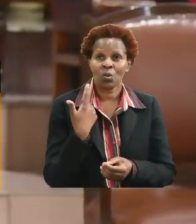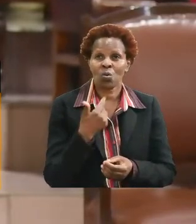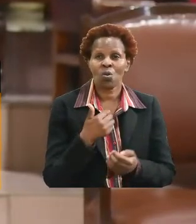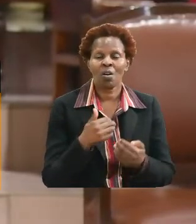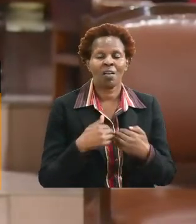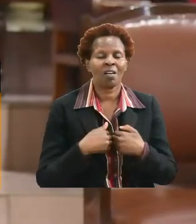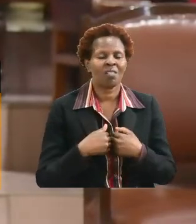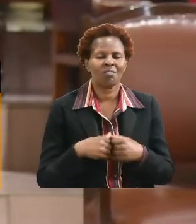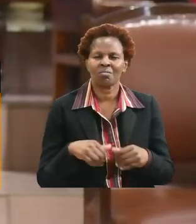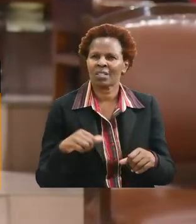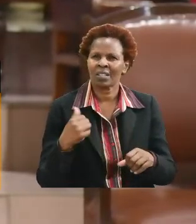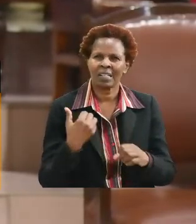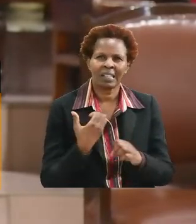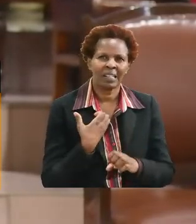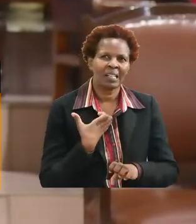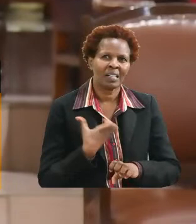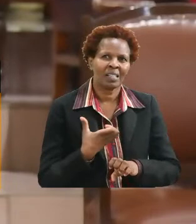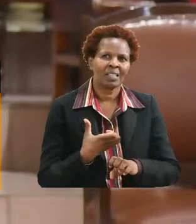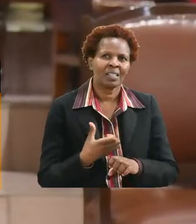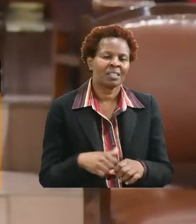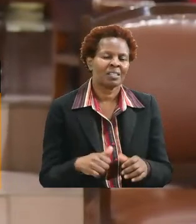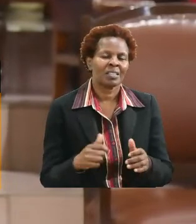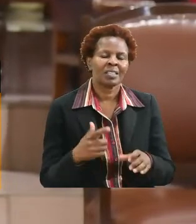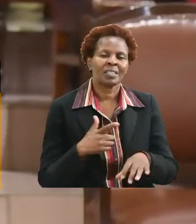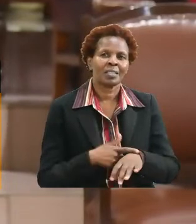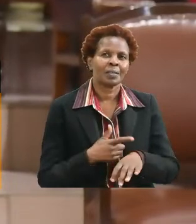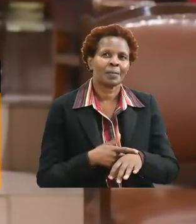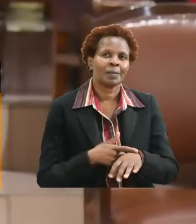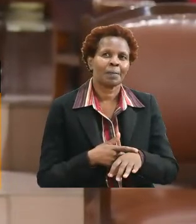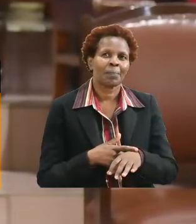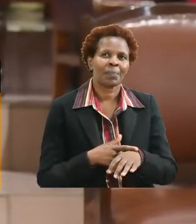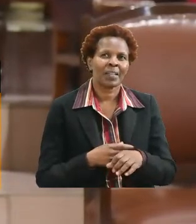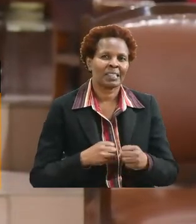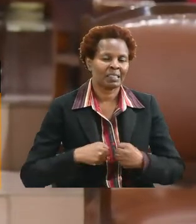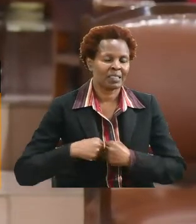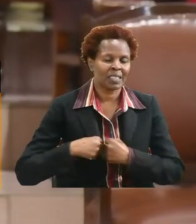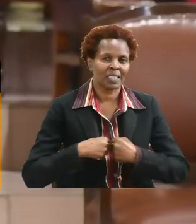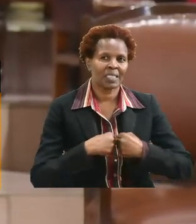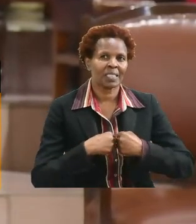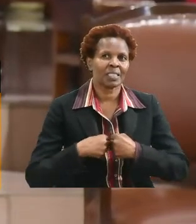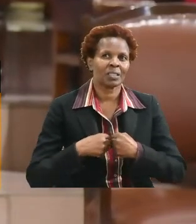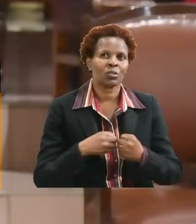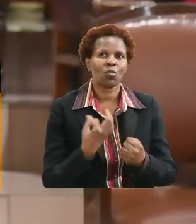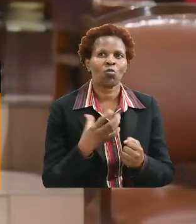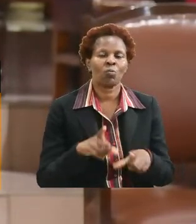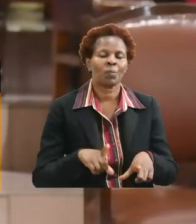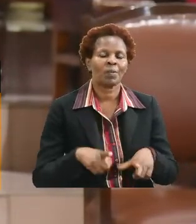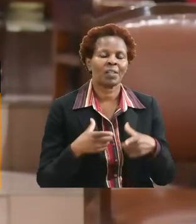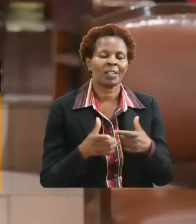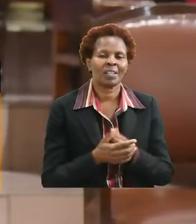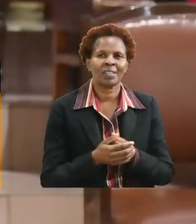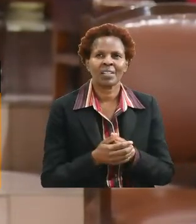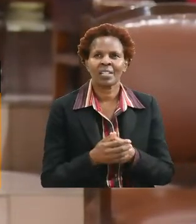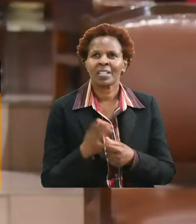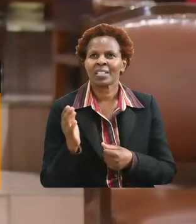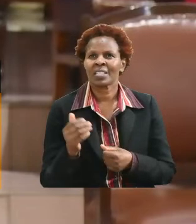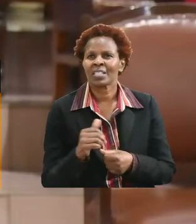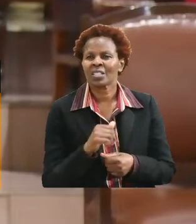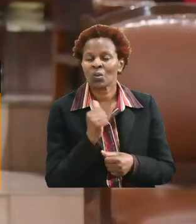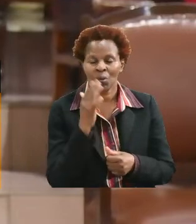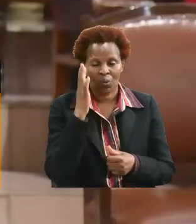very difficult circumstances, difficult situations. And I don't know what has troubled